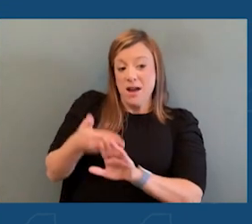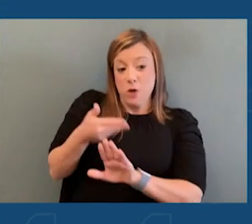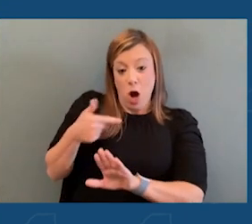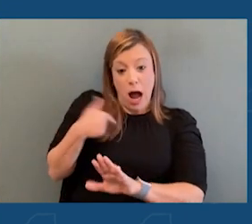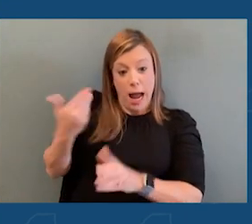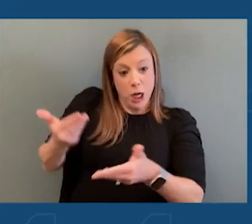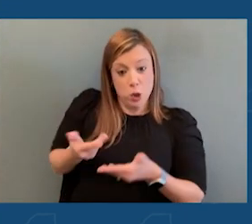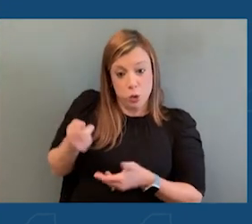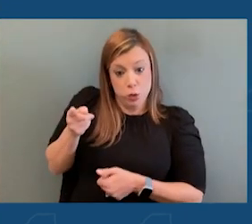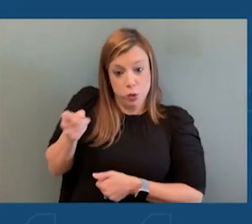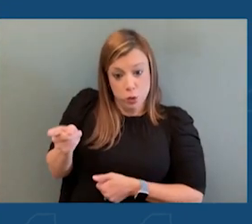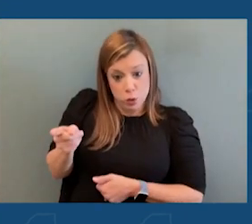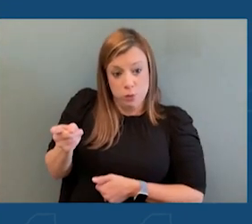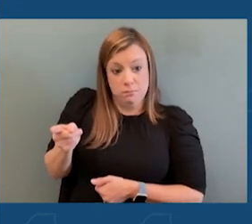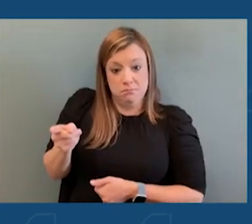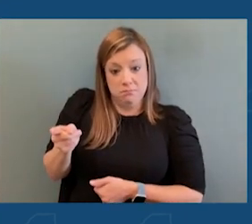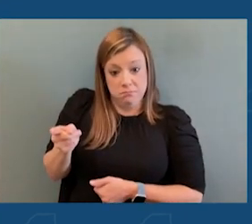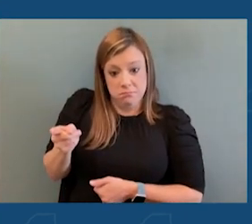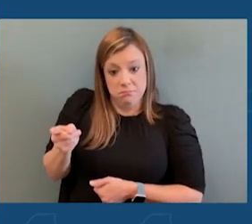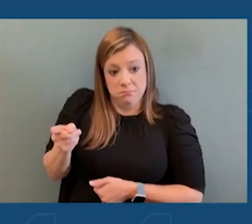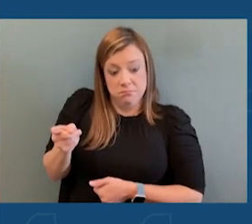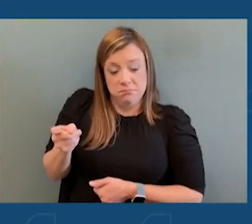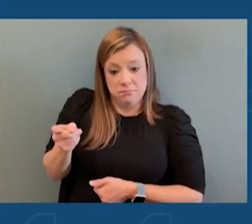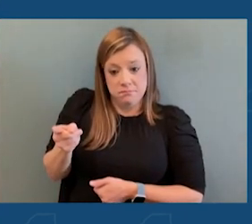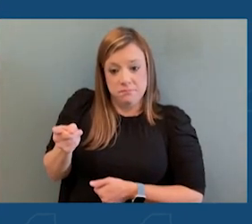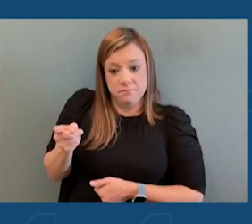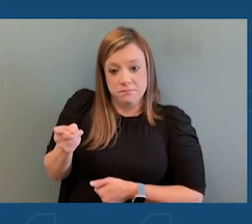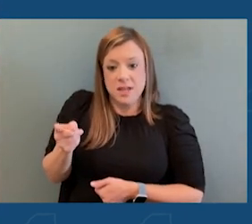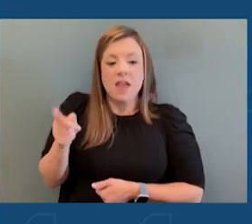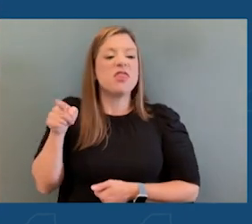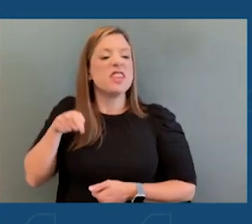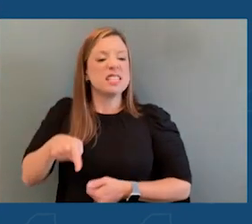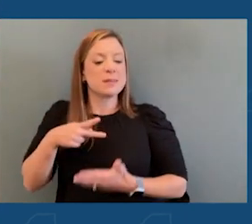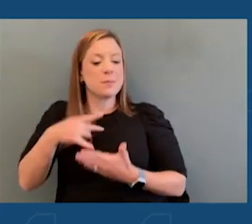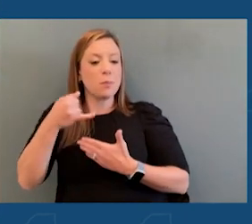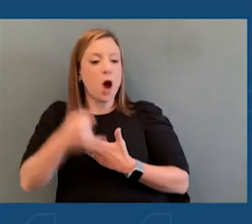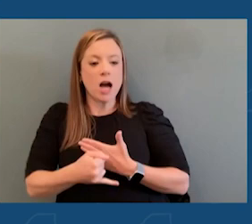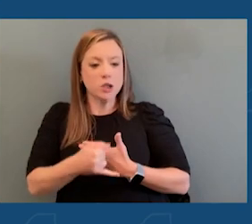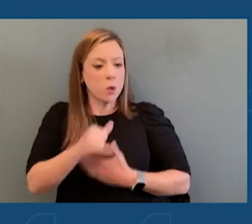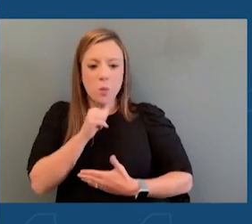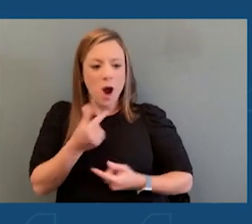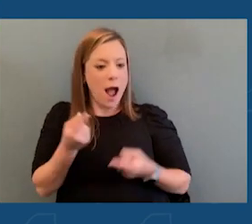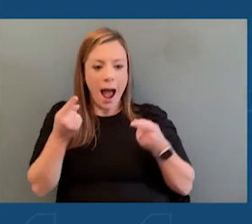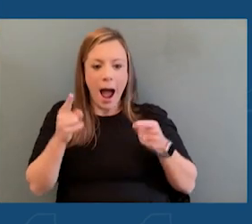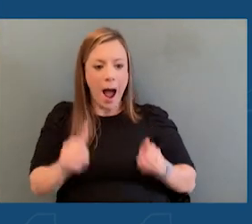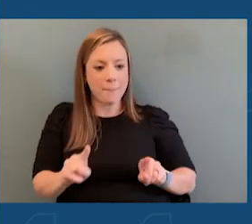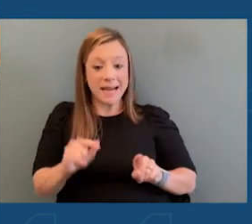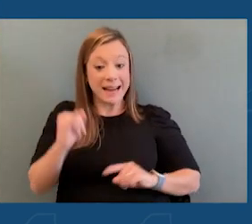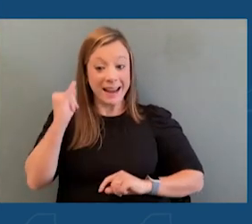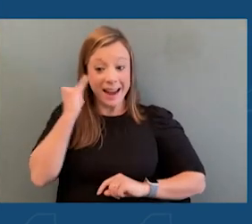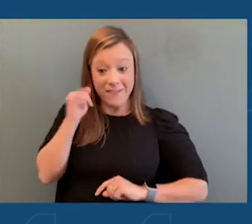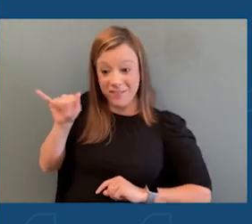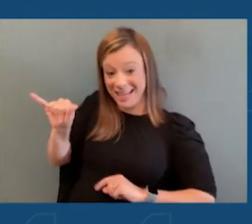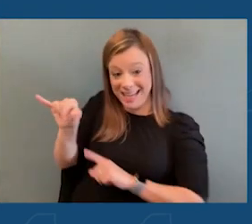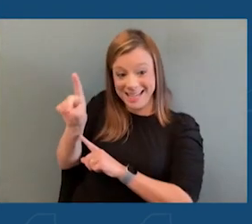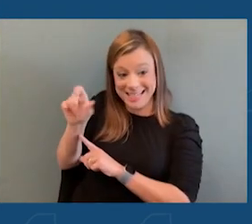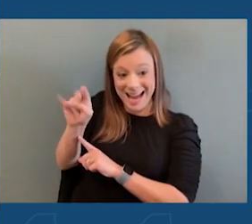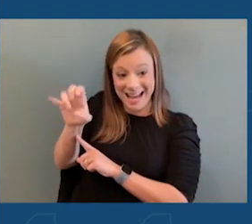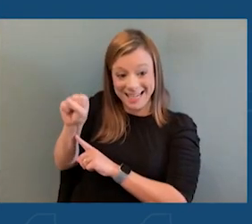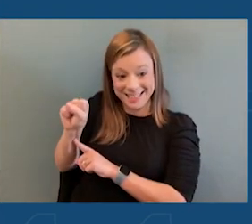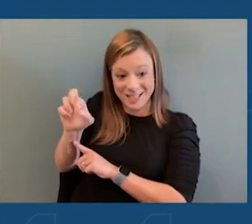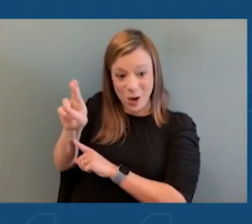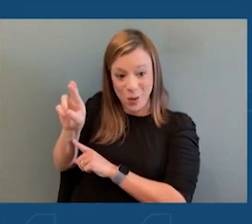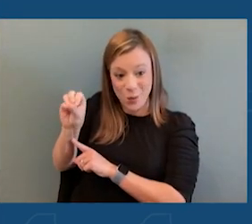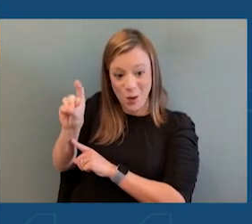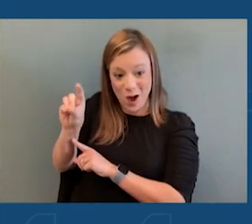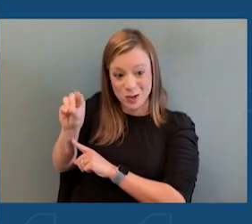here on the stage with me. This project would not have happened if Idanis Rodriguez had not